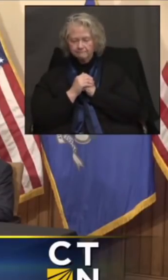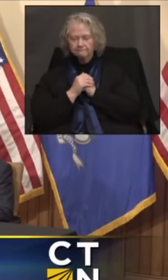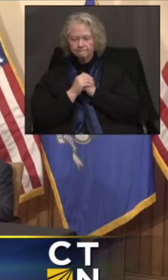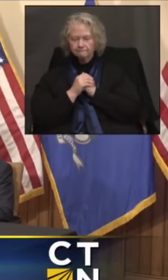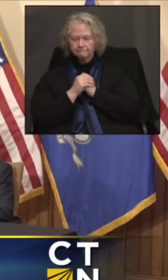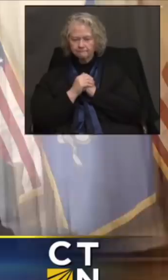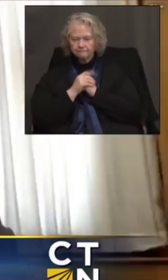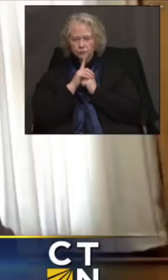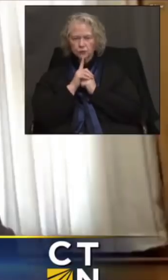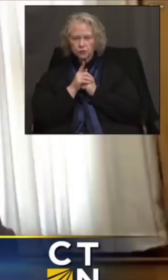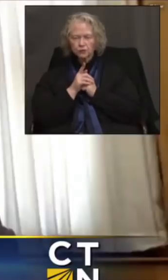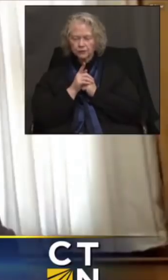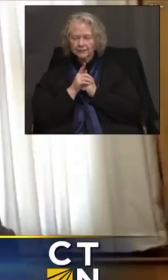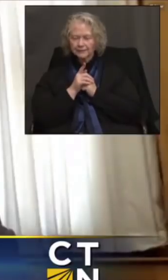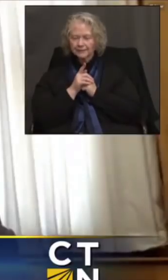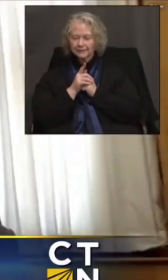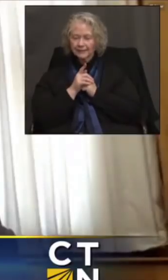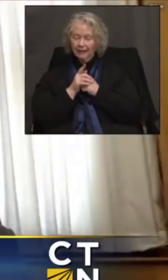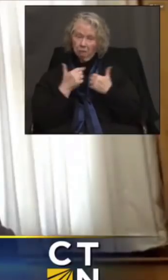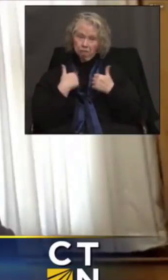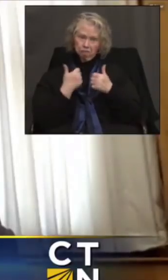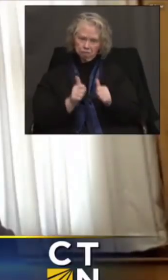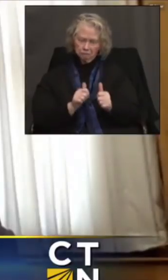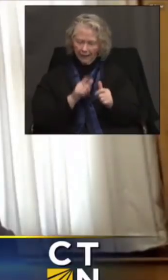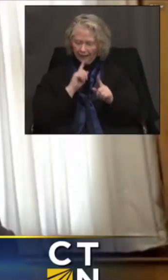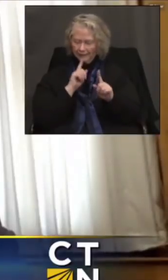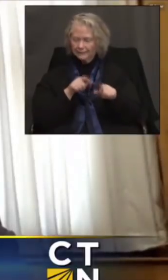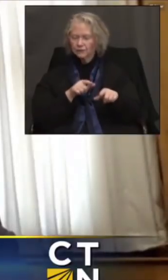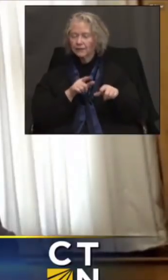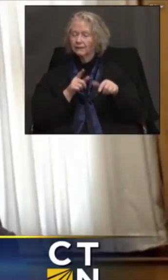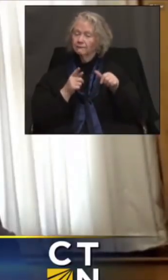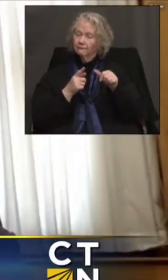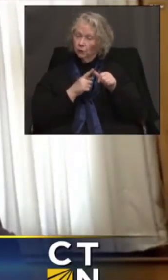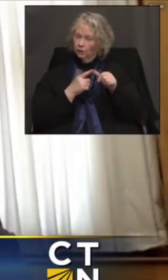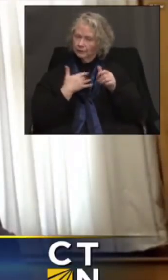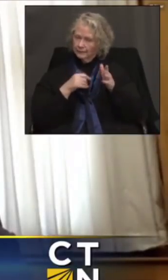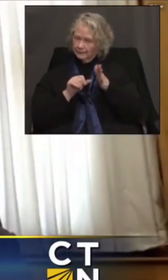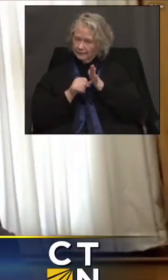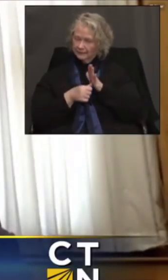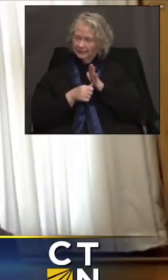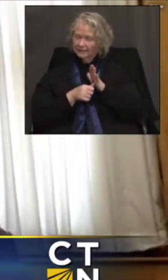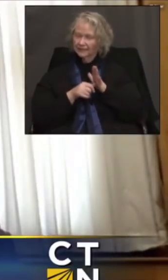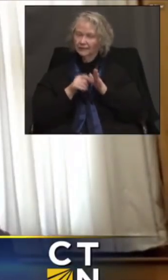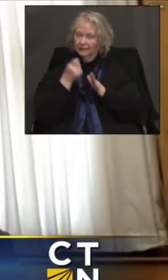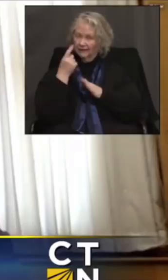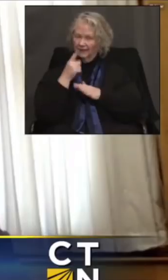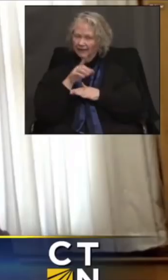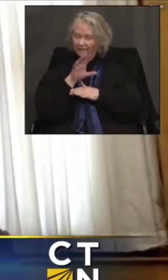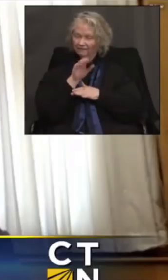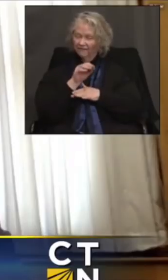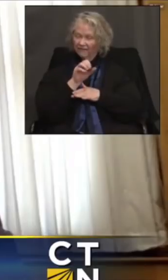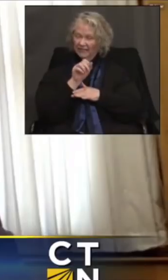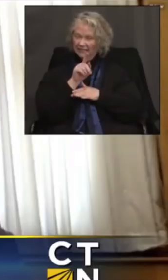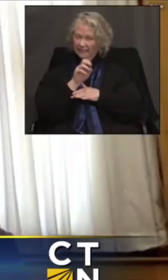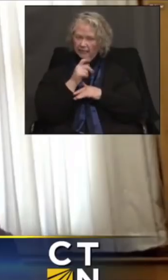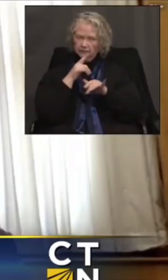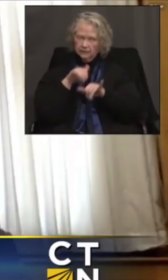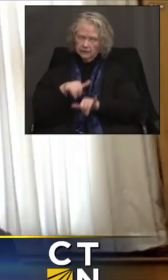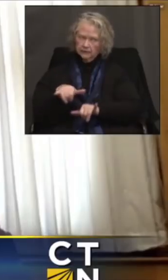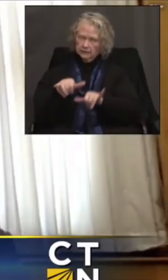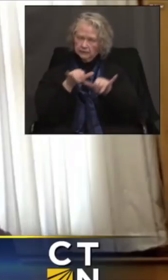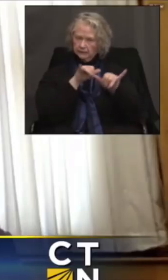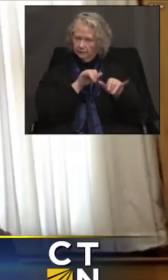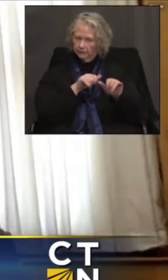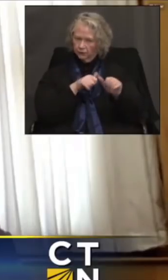Sure. Happy to take a first pass at that. I mean, I think first of all, it's important to point out that 50 states are struggling with this challenge,